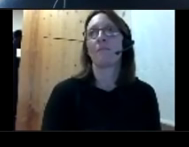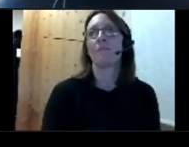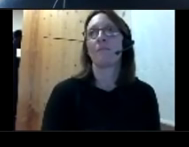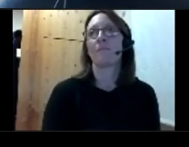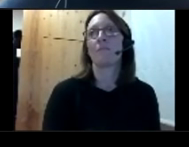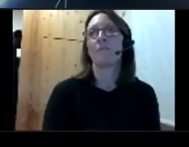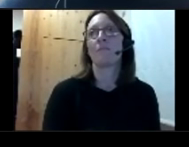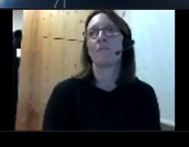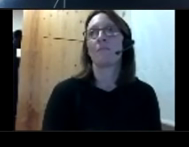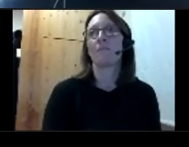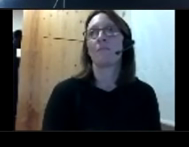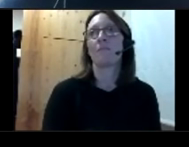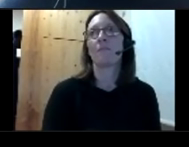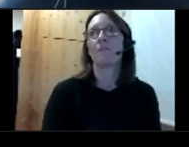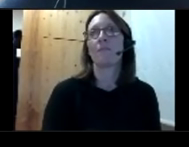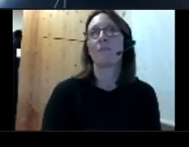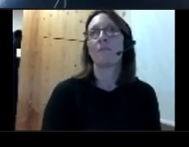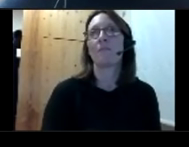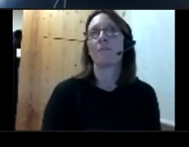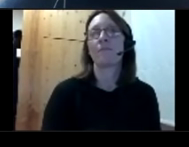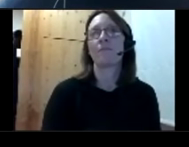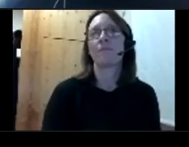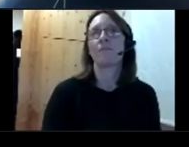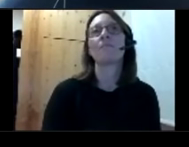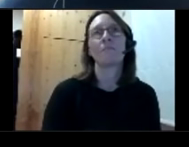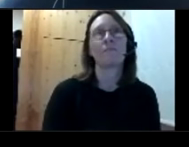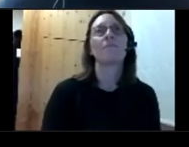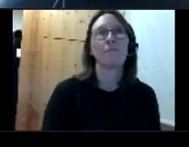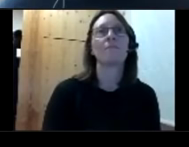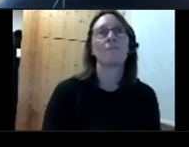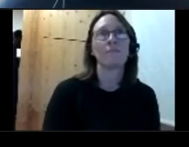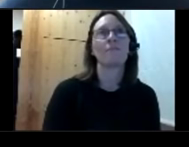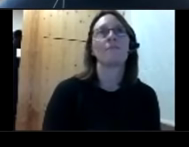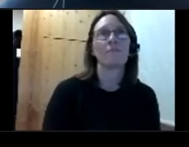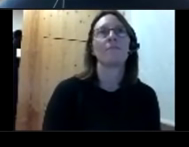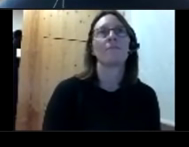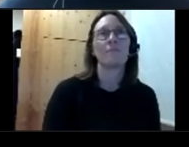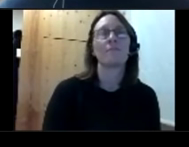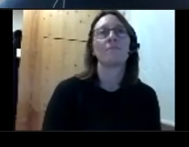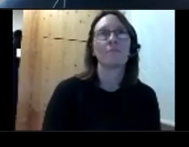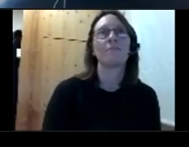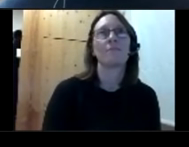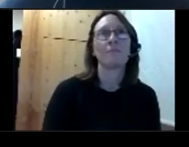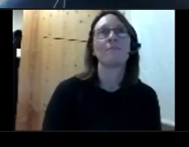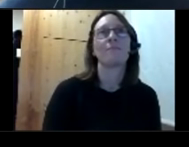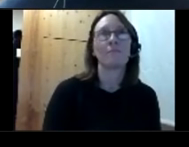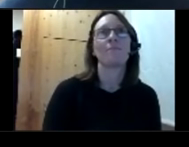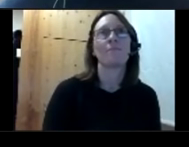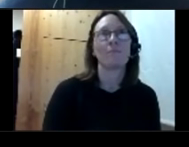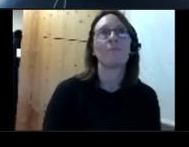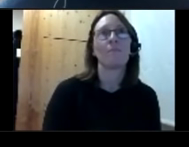So you could have Browse Aloud on a website that's not accessible, say to someone using a screen reader. So you have to come back